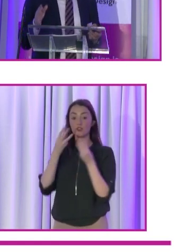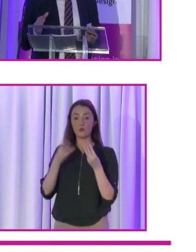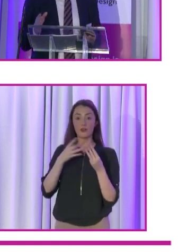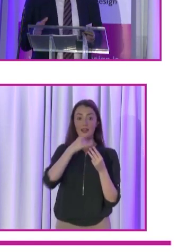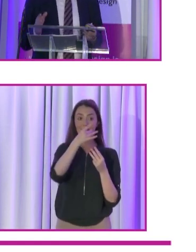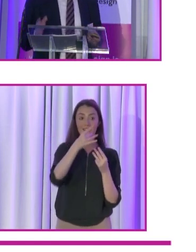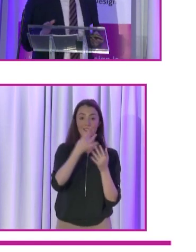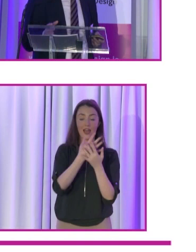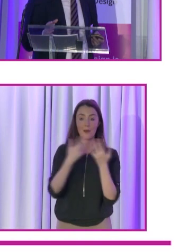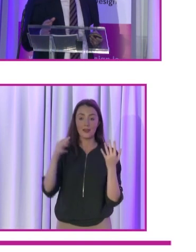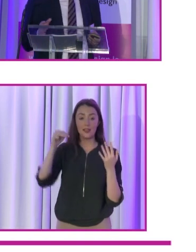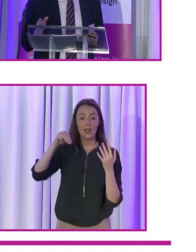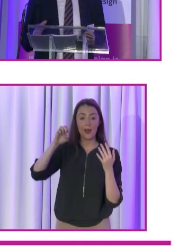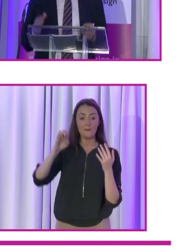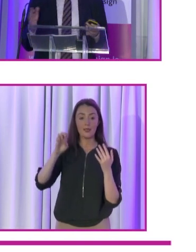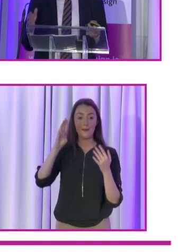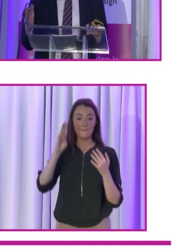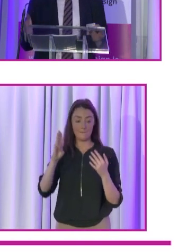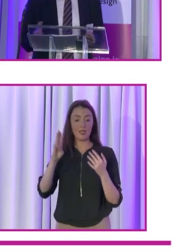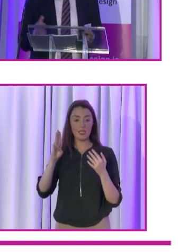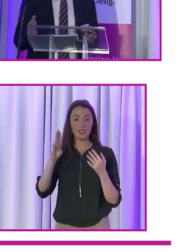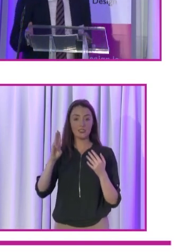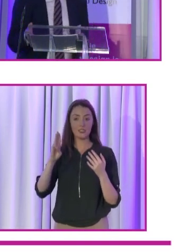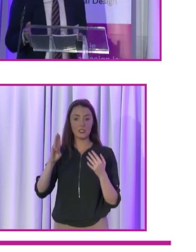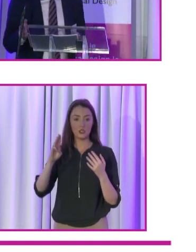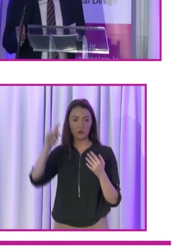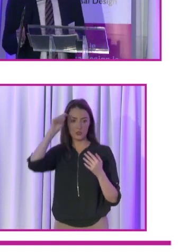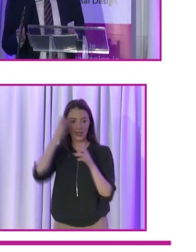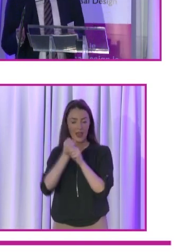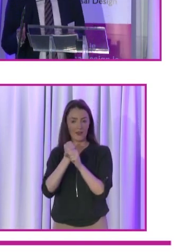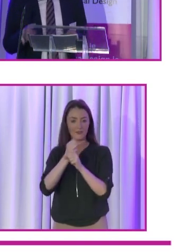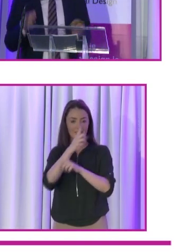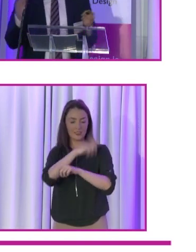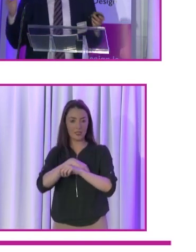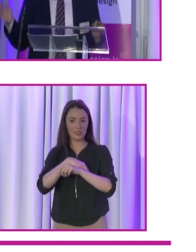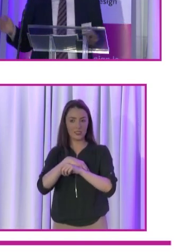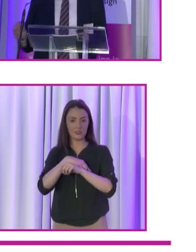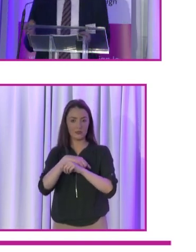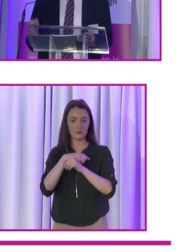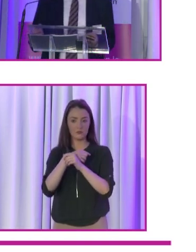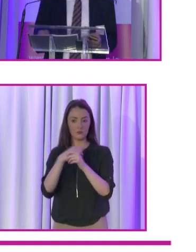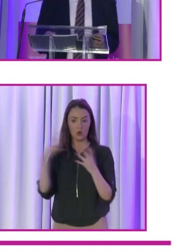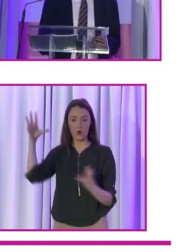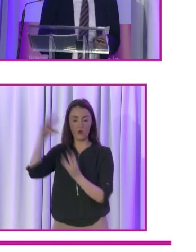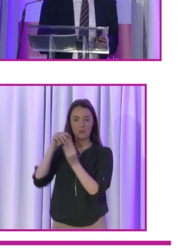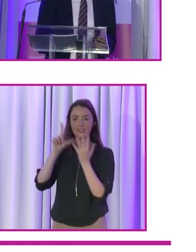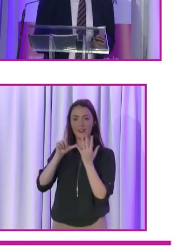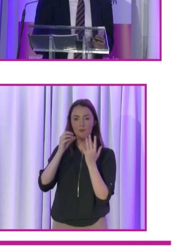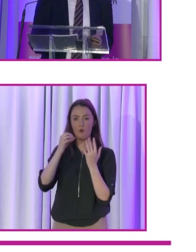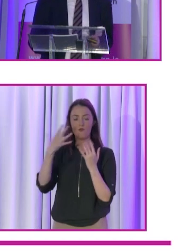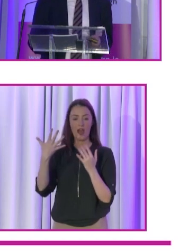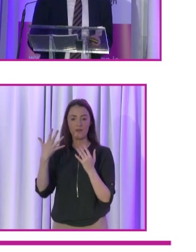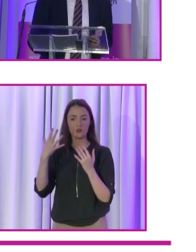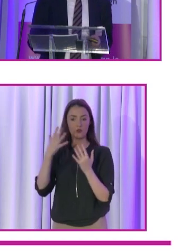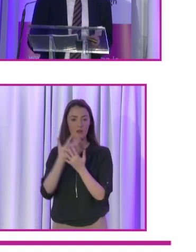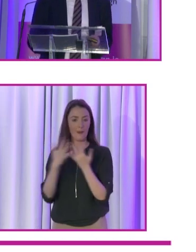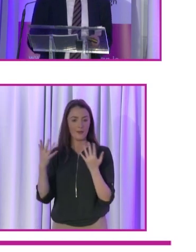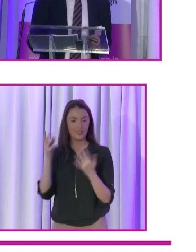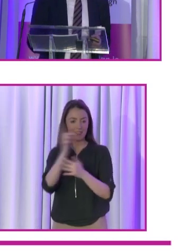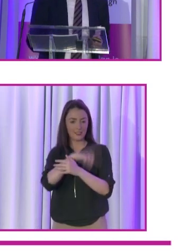many MEPs, members of the European Parliament, do you think there are with disabilities out of the 705?